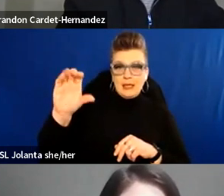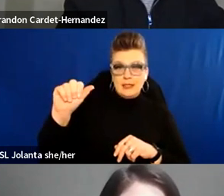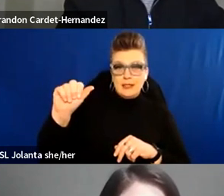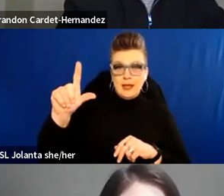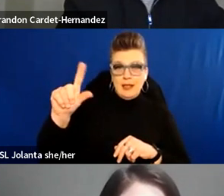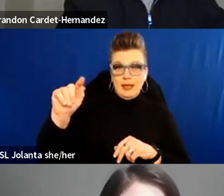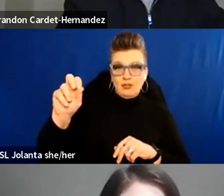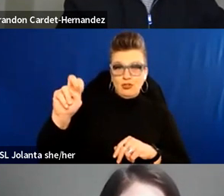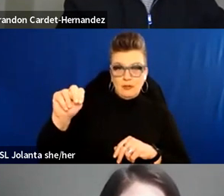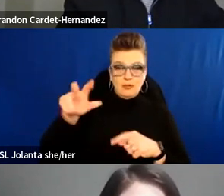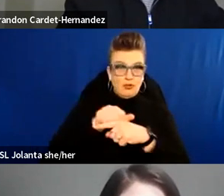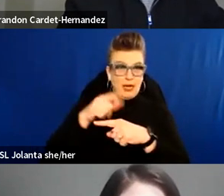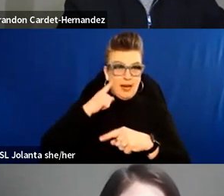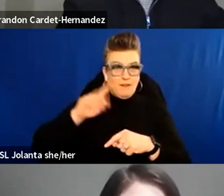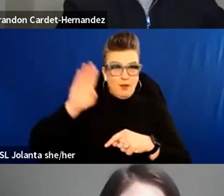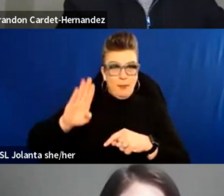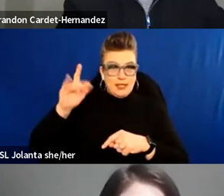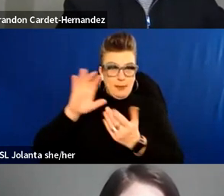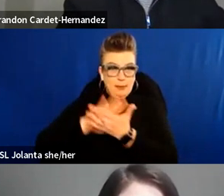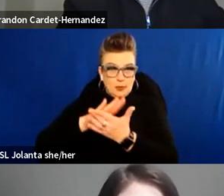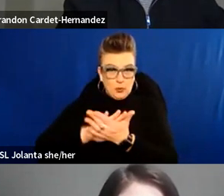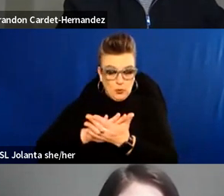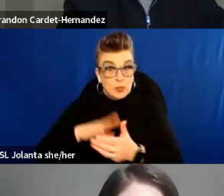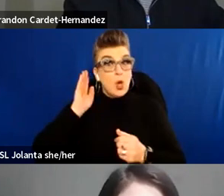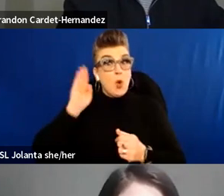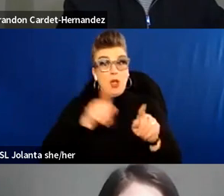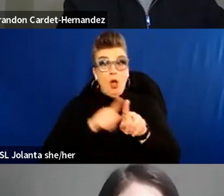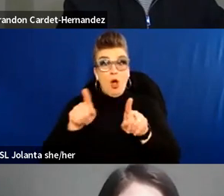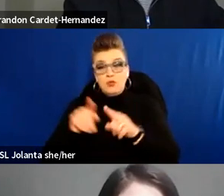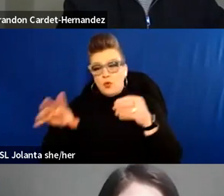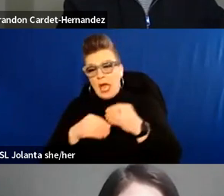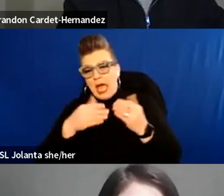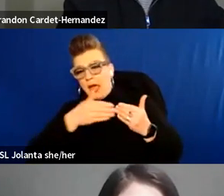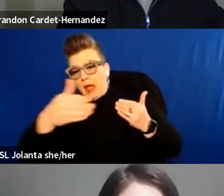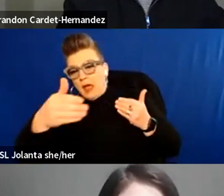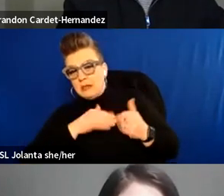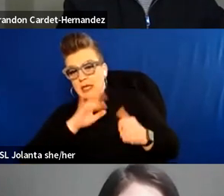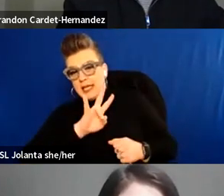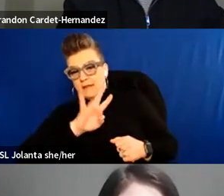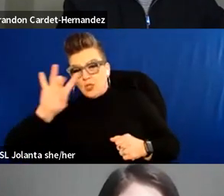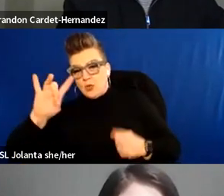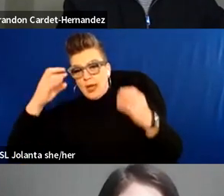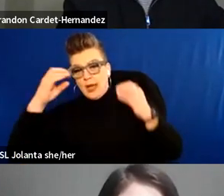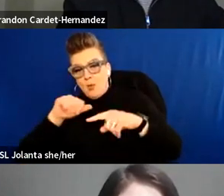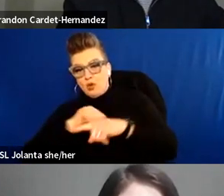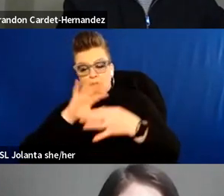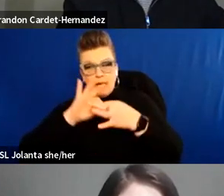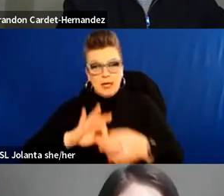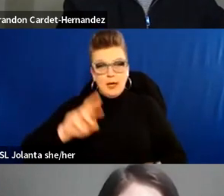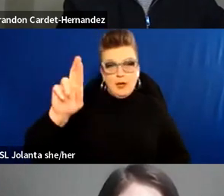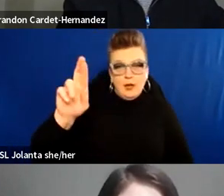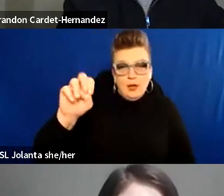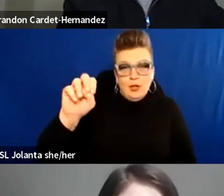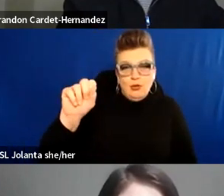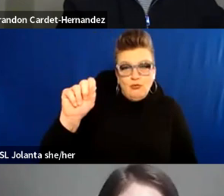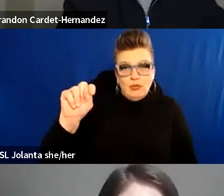also have about seven to eight more training on the restorative justice training for the